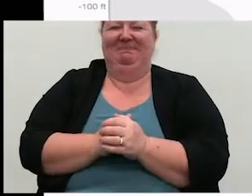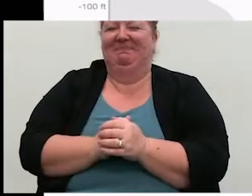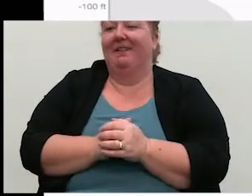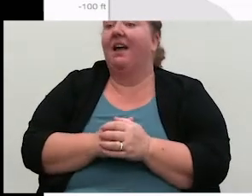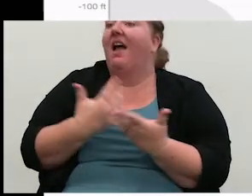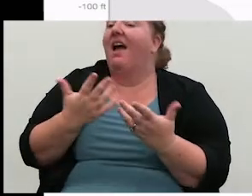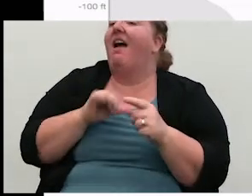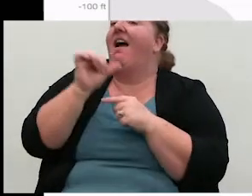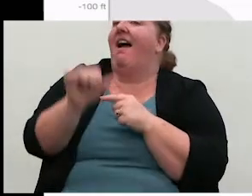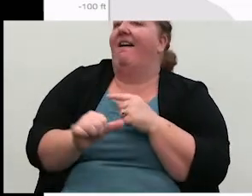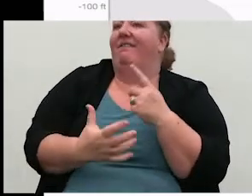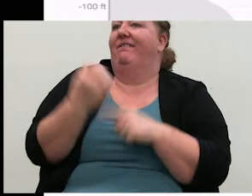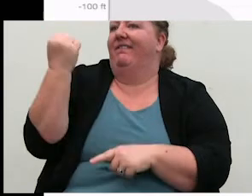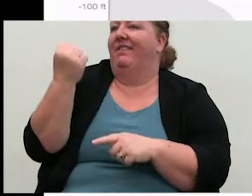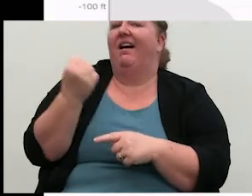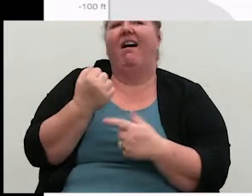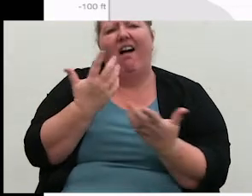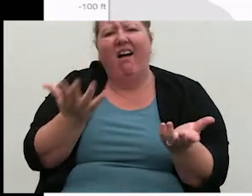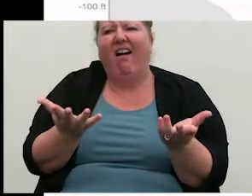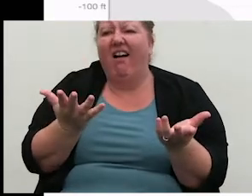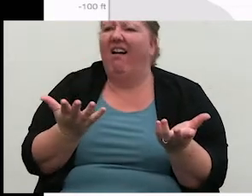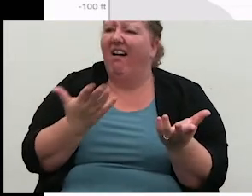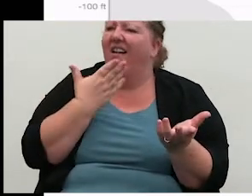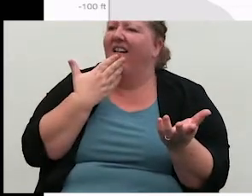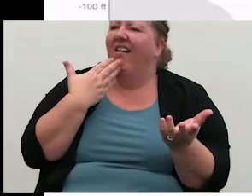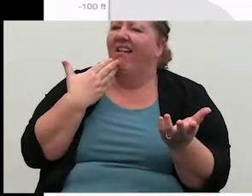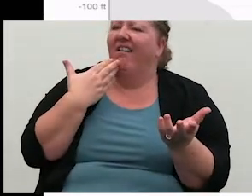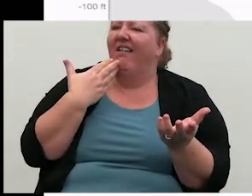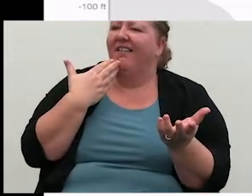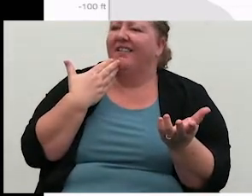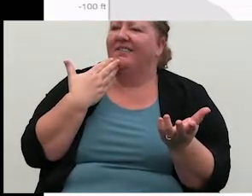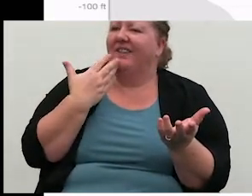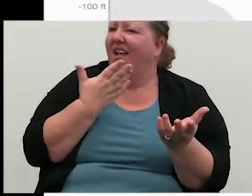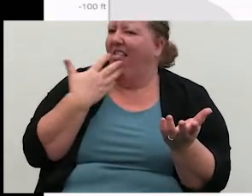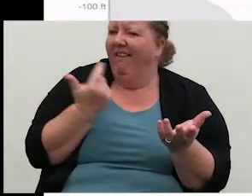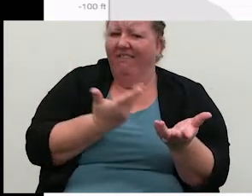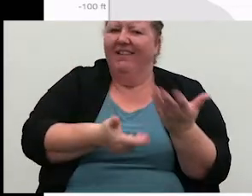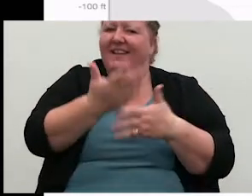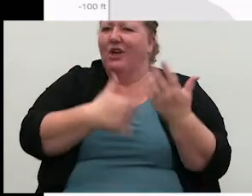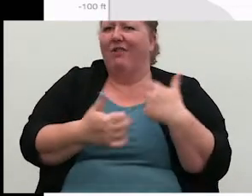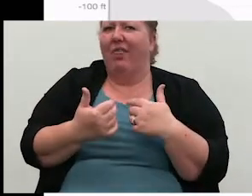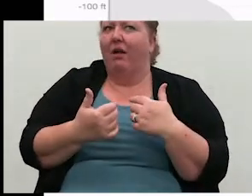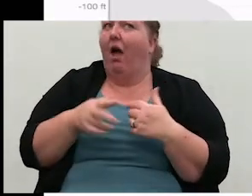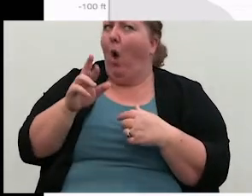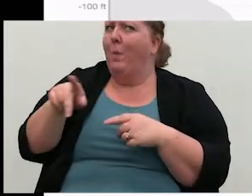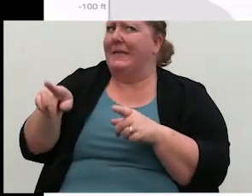Afterwards, after I found this and thought, what a lovely story, I thought, I hope that's the same Emily.